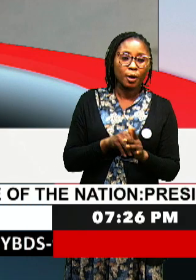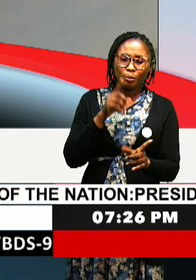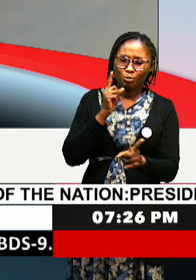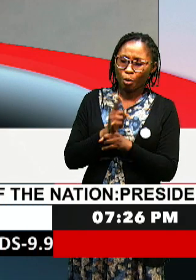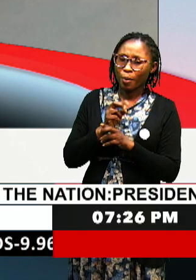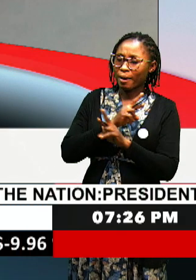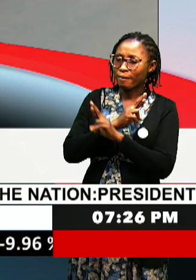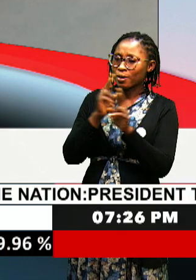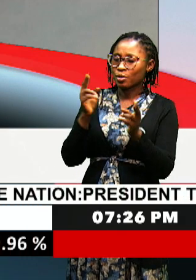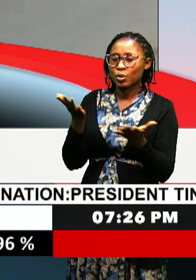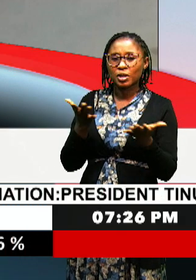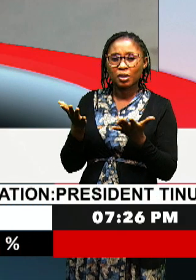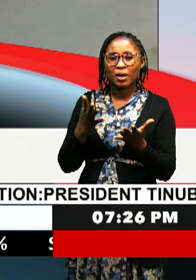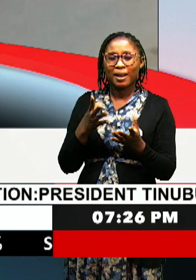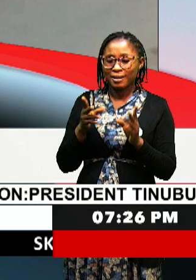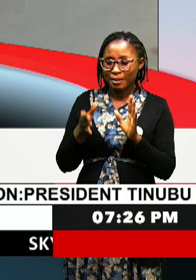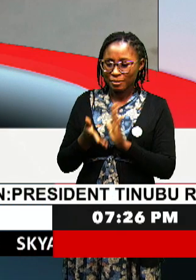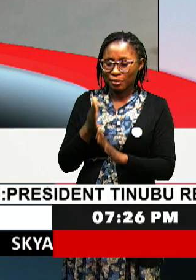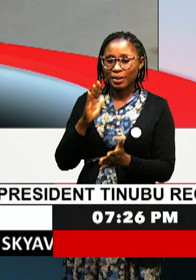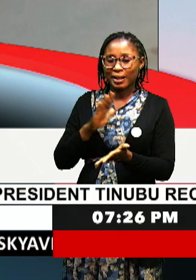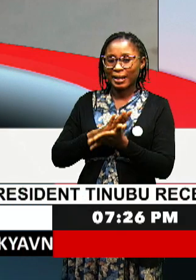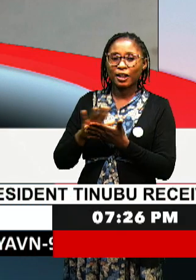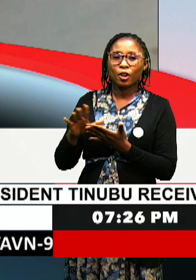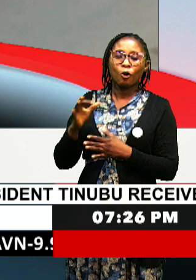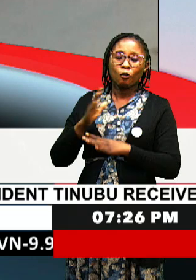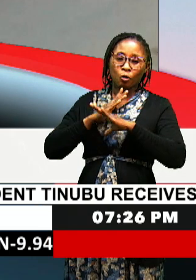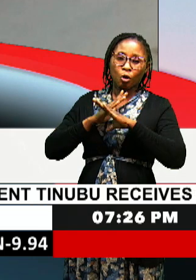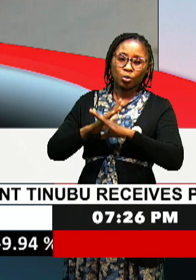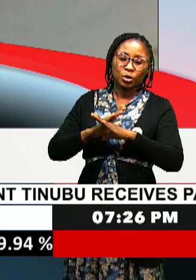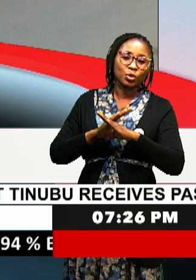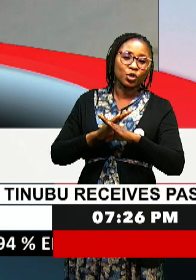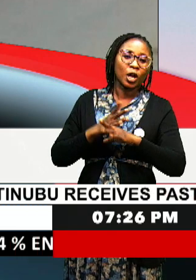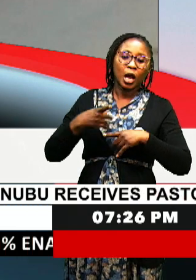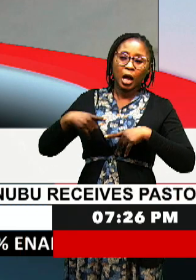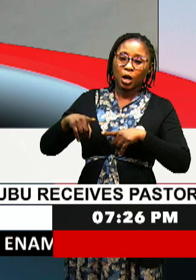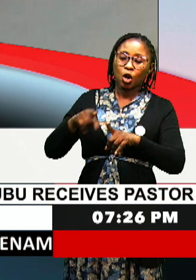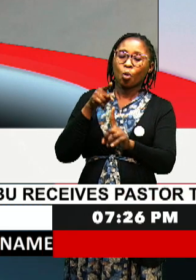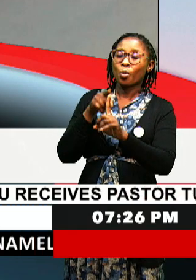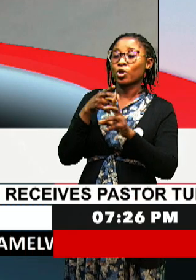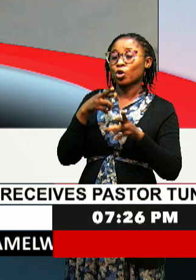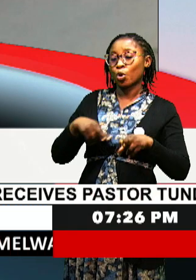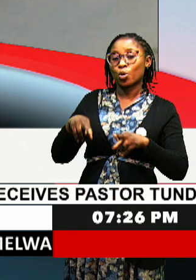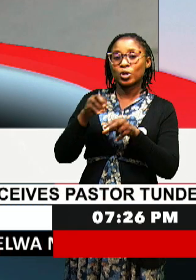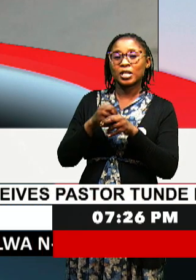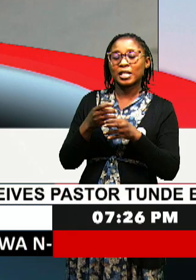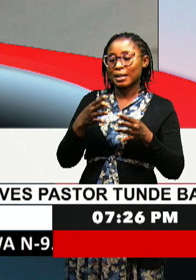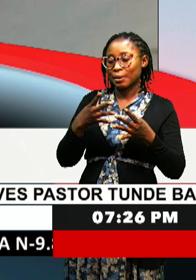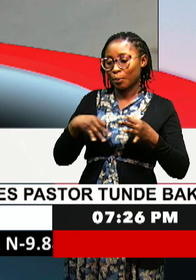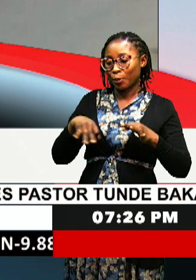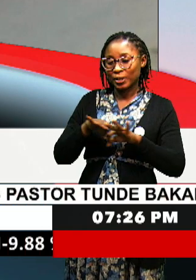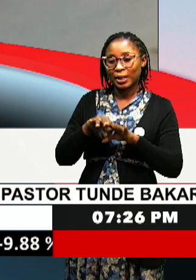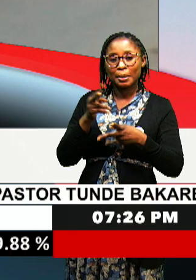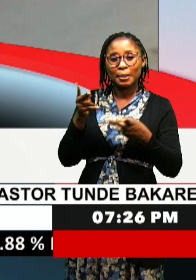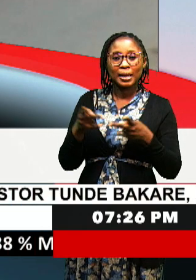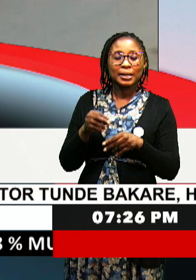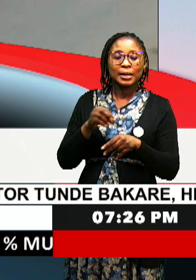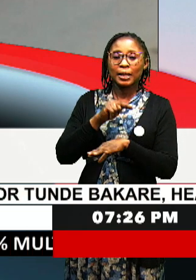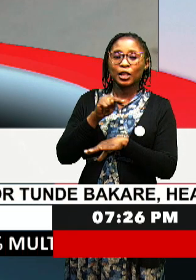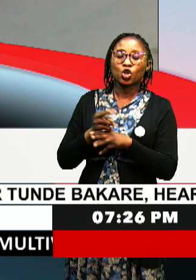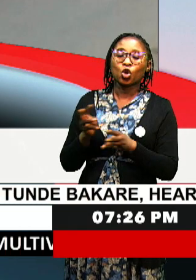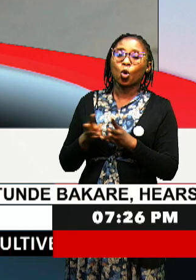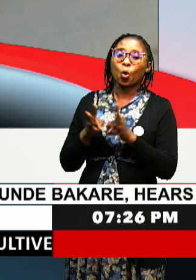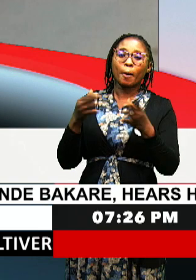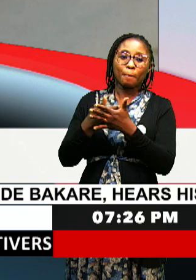rescue services, and swift clearance of obstructions along major roads and critical corridors nationwide